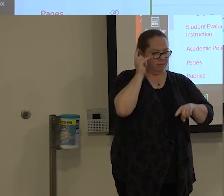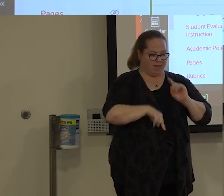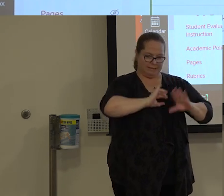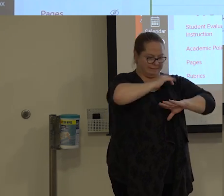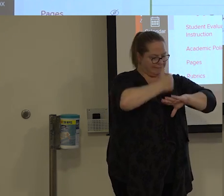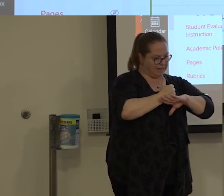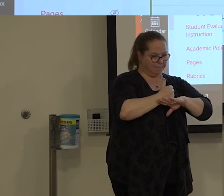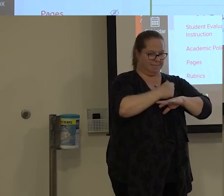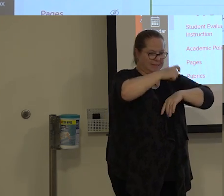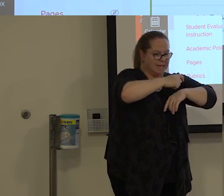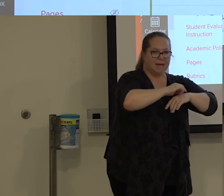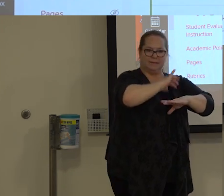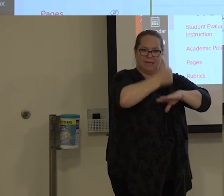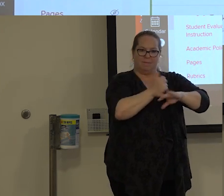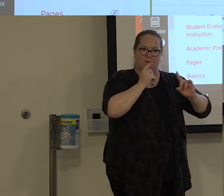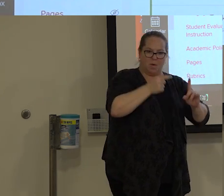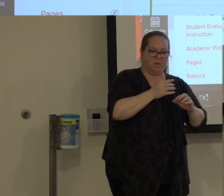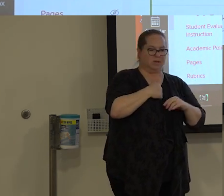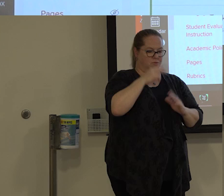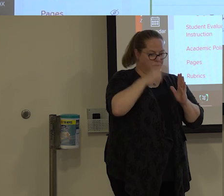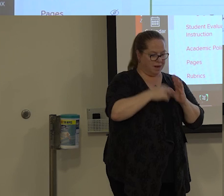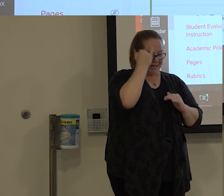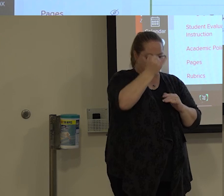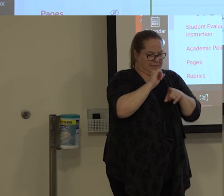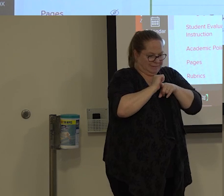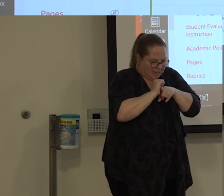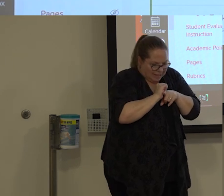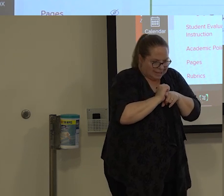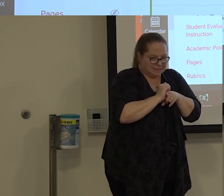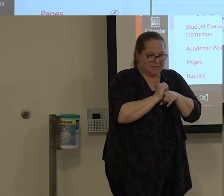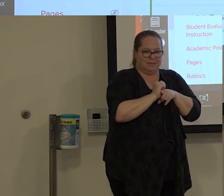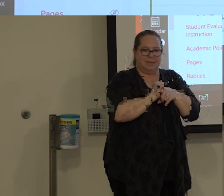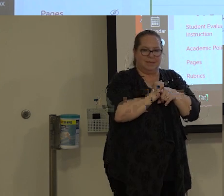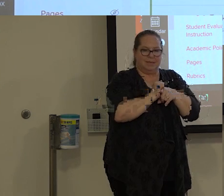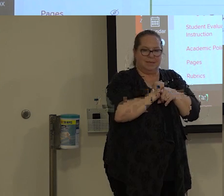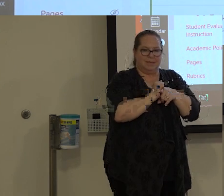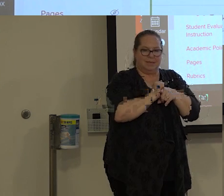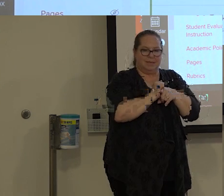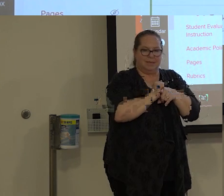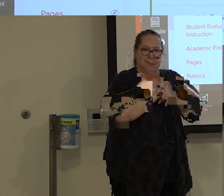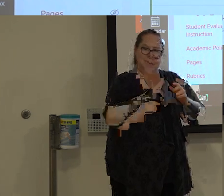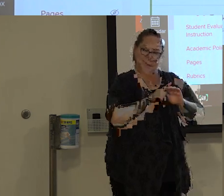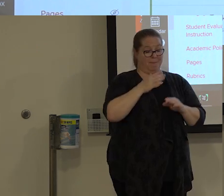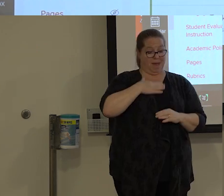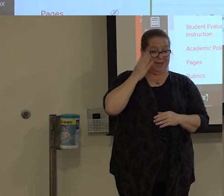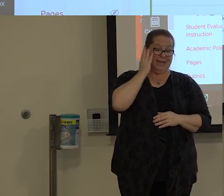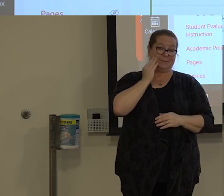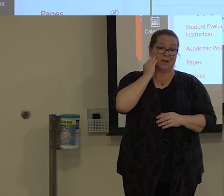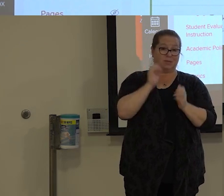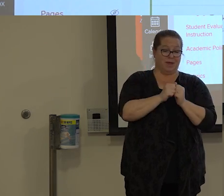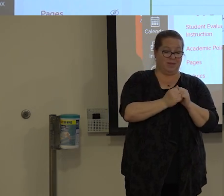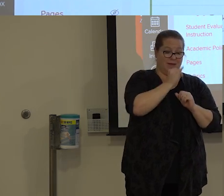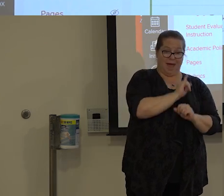aside the time to sit down, read an idea, and in practice try to implement it, then you'll likely struggle." Experience with the individualized